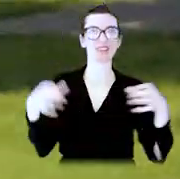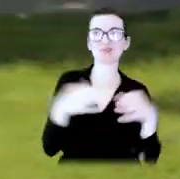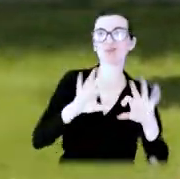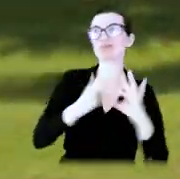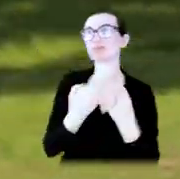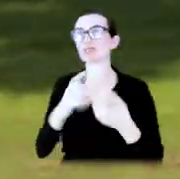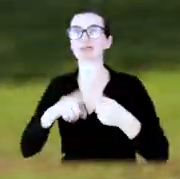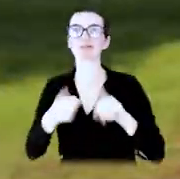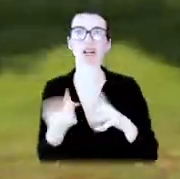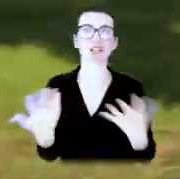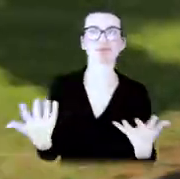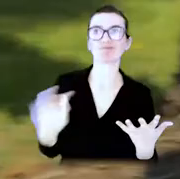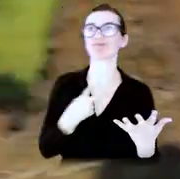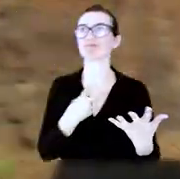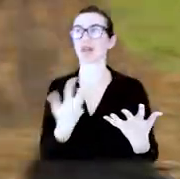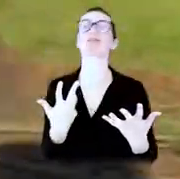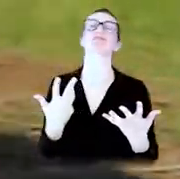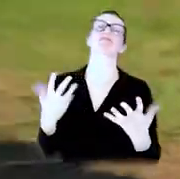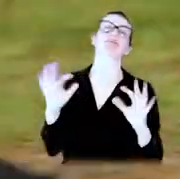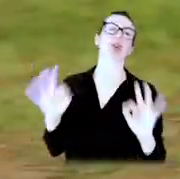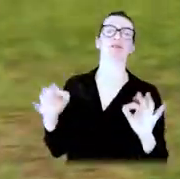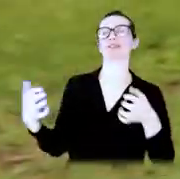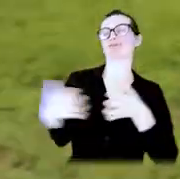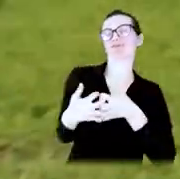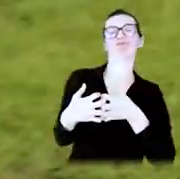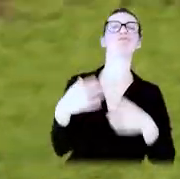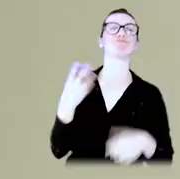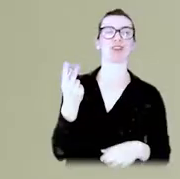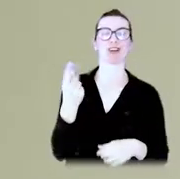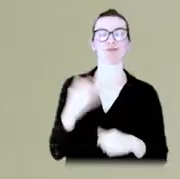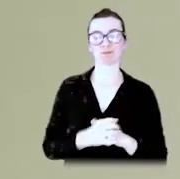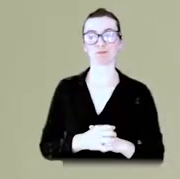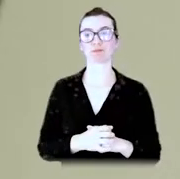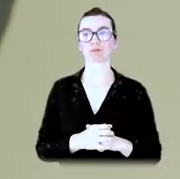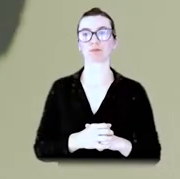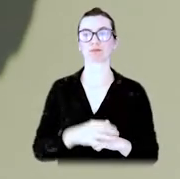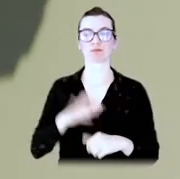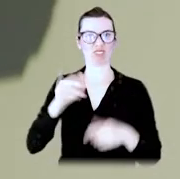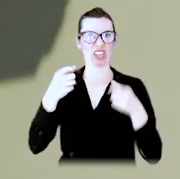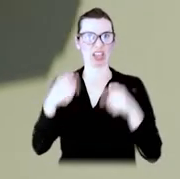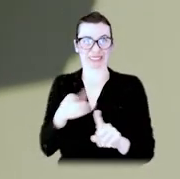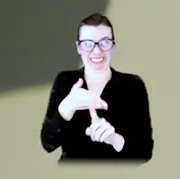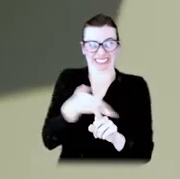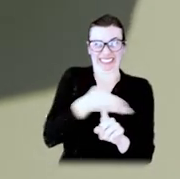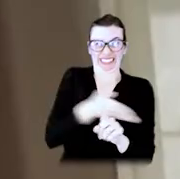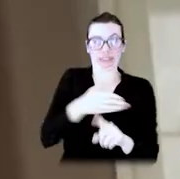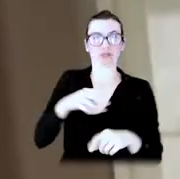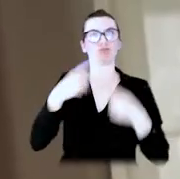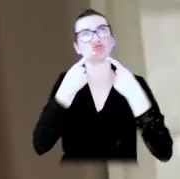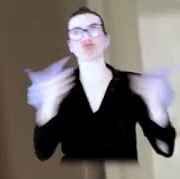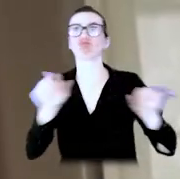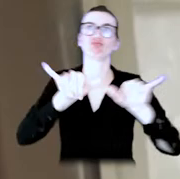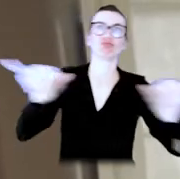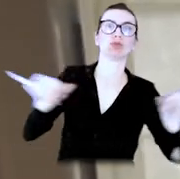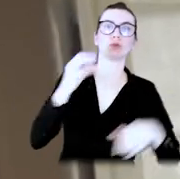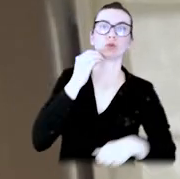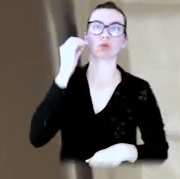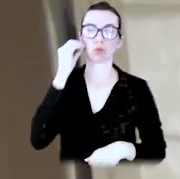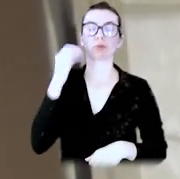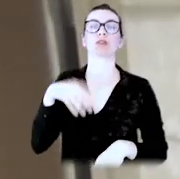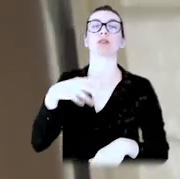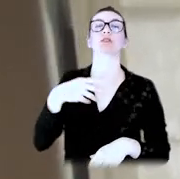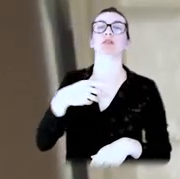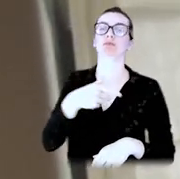perfect. Patty matched with Sierra before shelter in place, and for that, she is very thankful. Each service dog spends